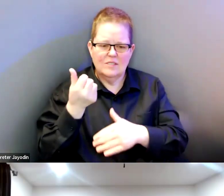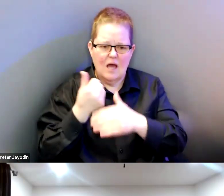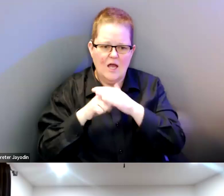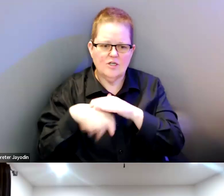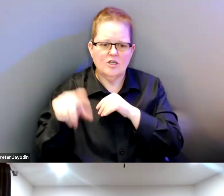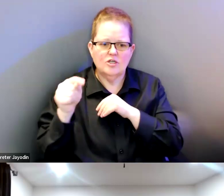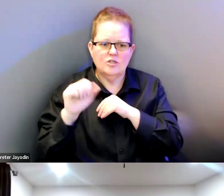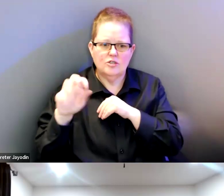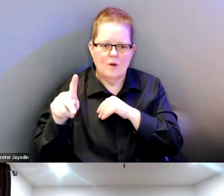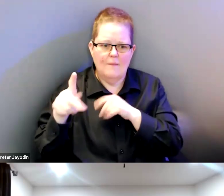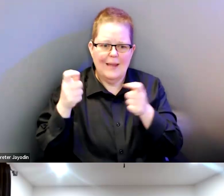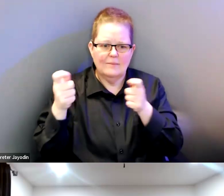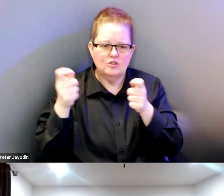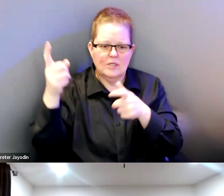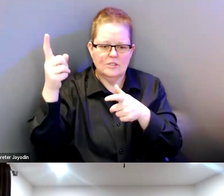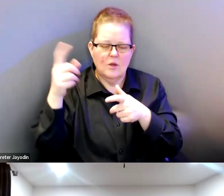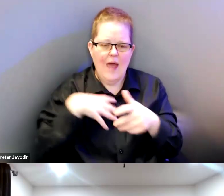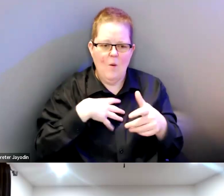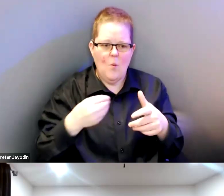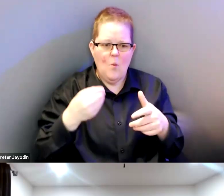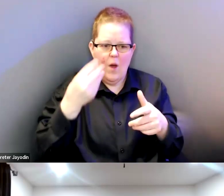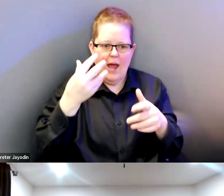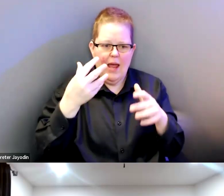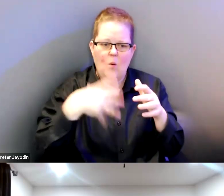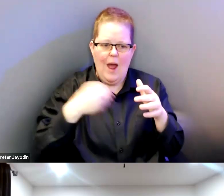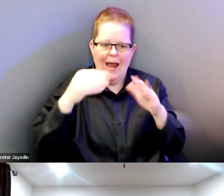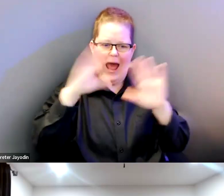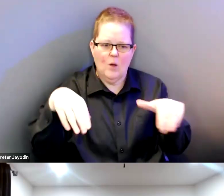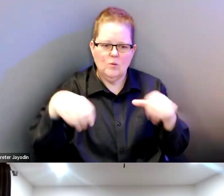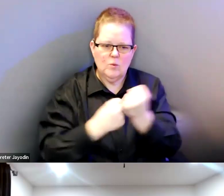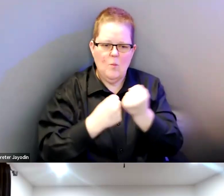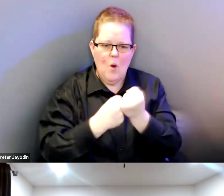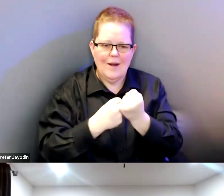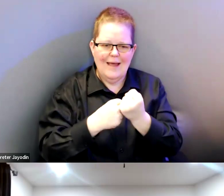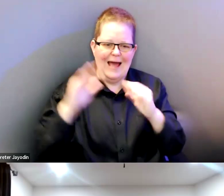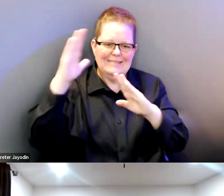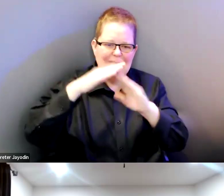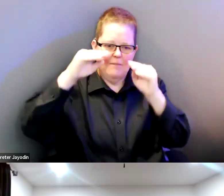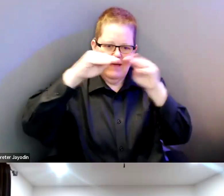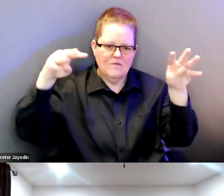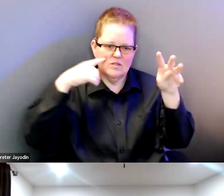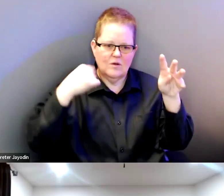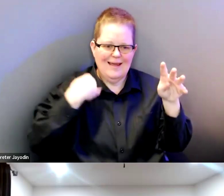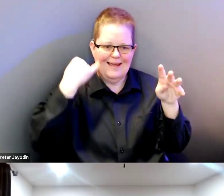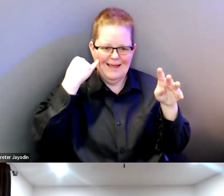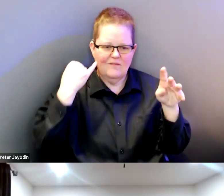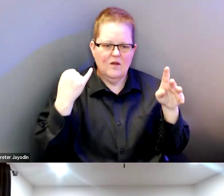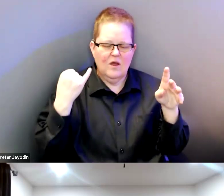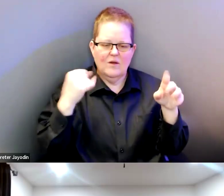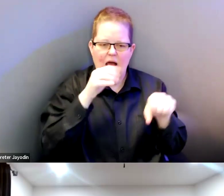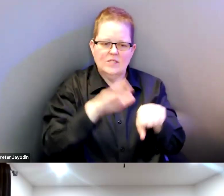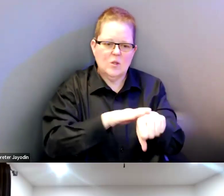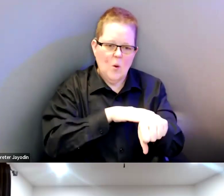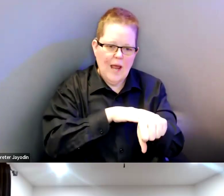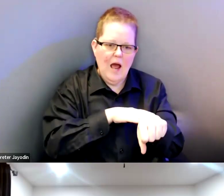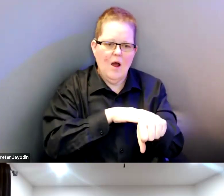we had the White House support and that top level one. So it occurs to me, like, rather than slowing ourselves down, another approach could